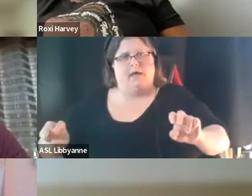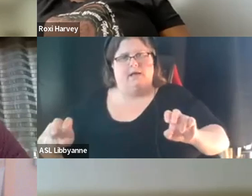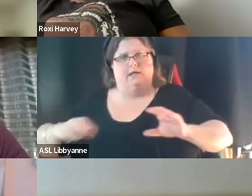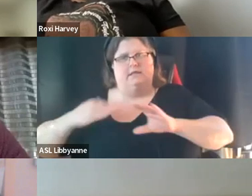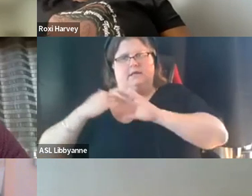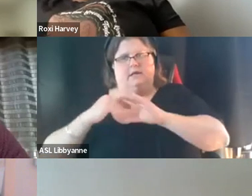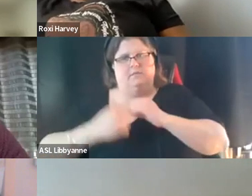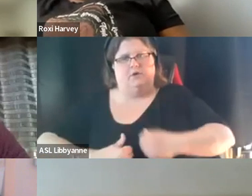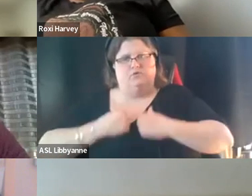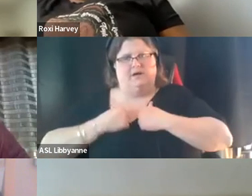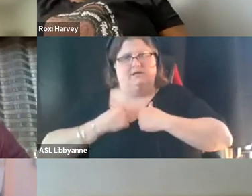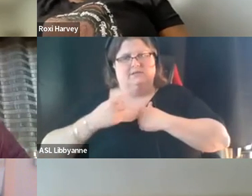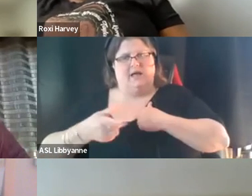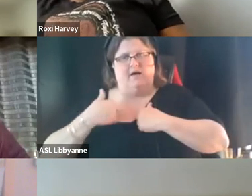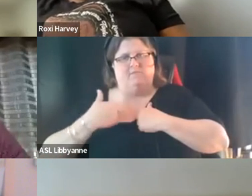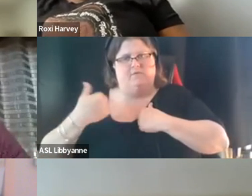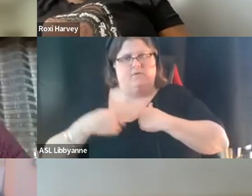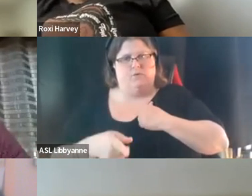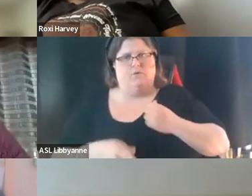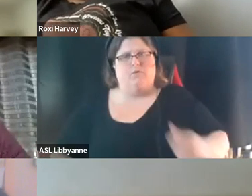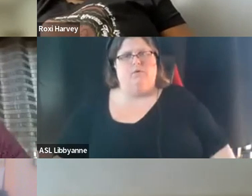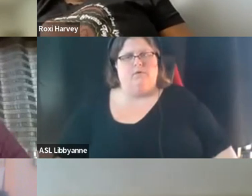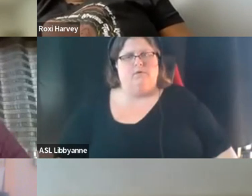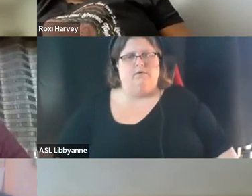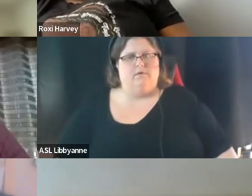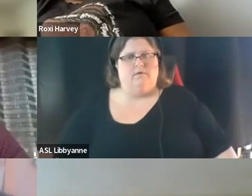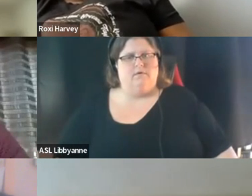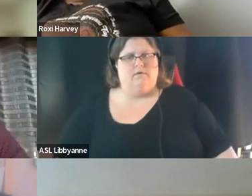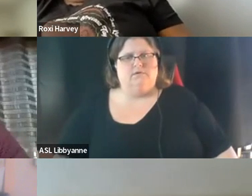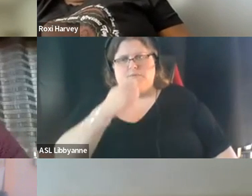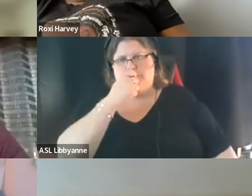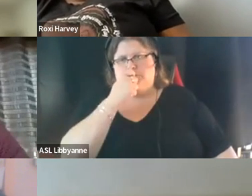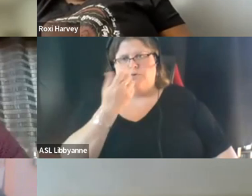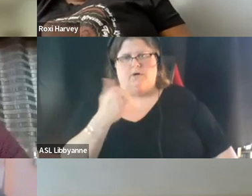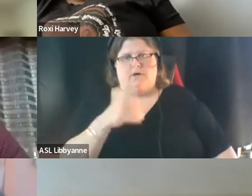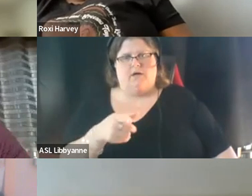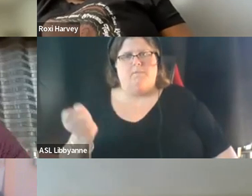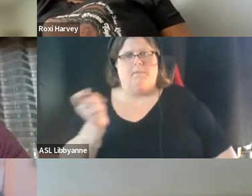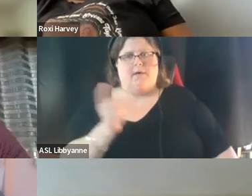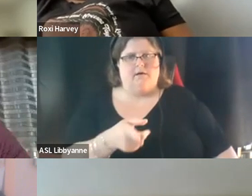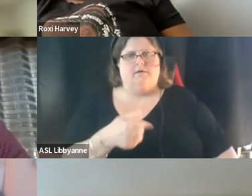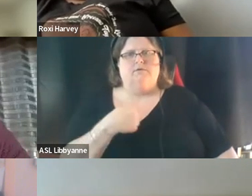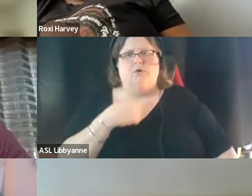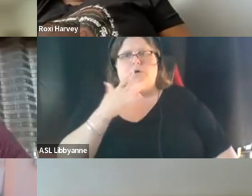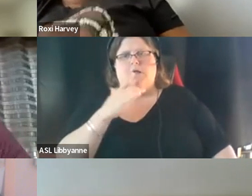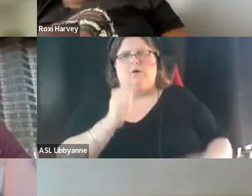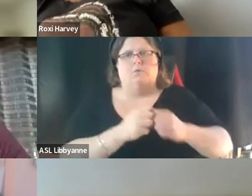provided earlier during the session. So thank you all for listening and good luck with the search